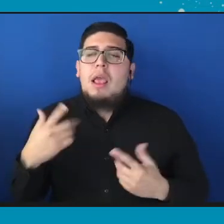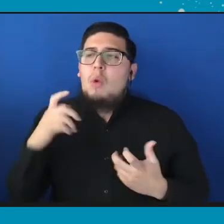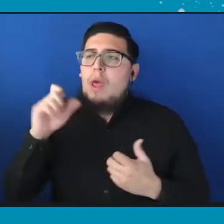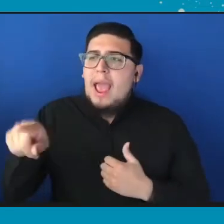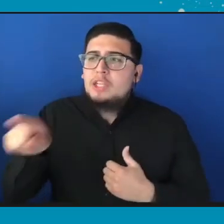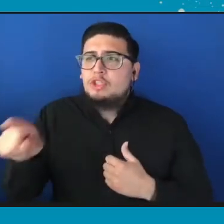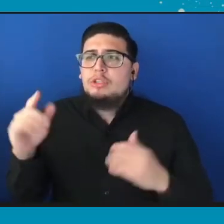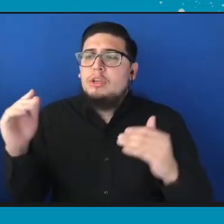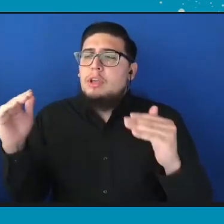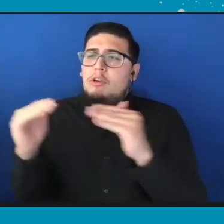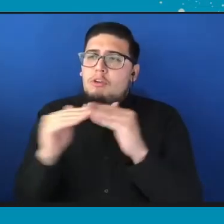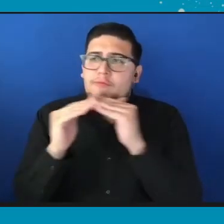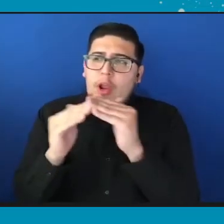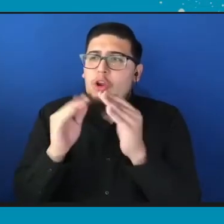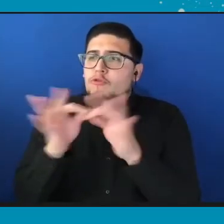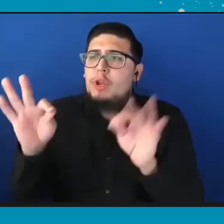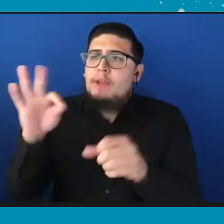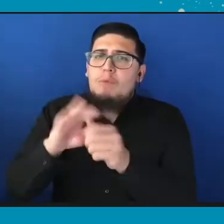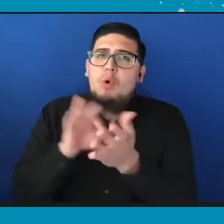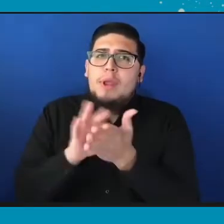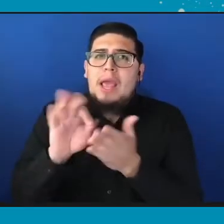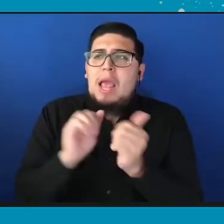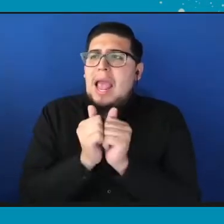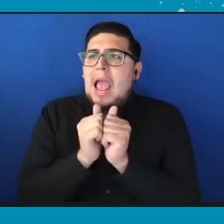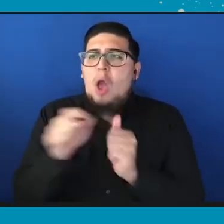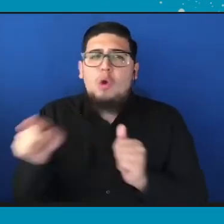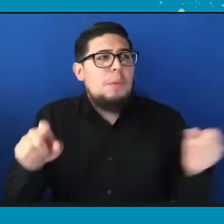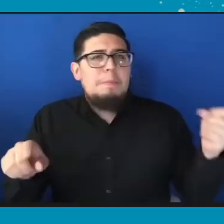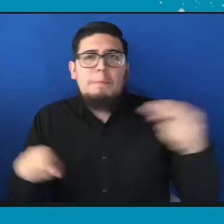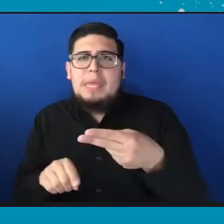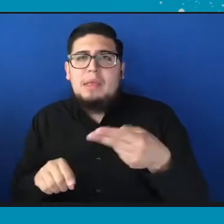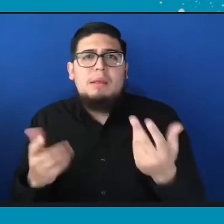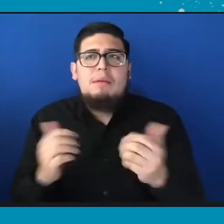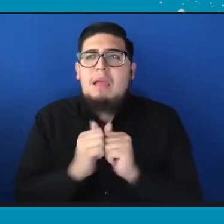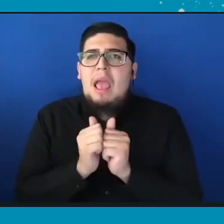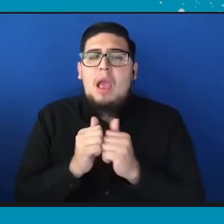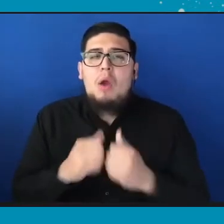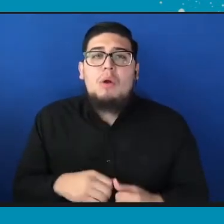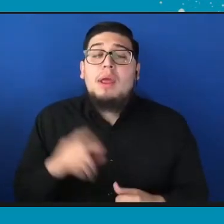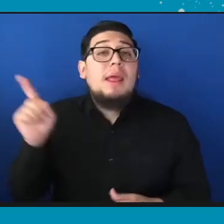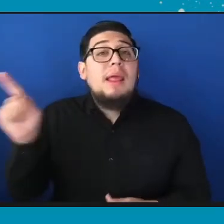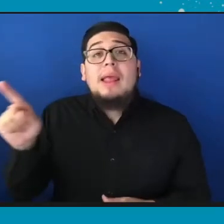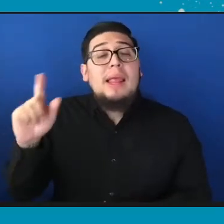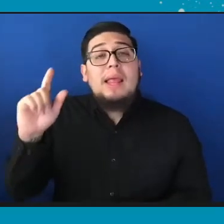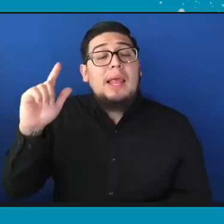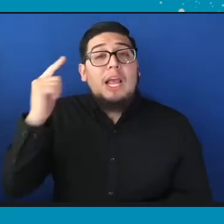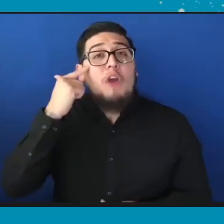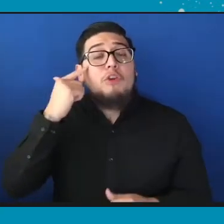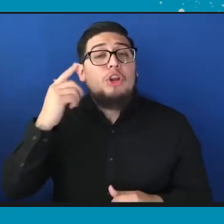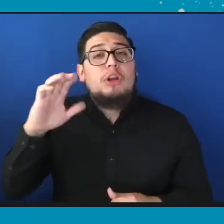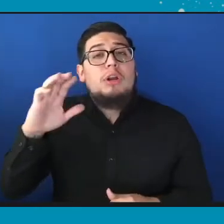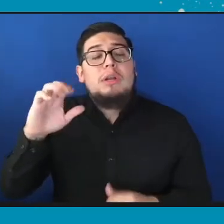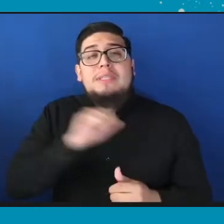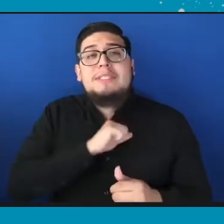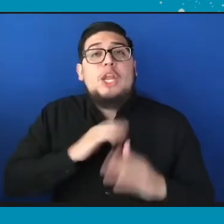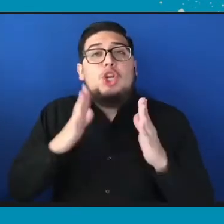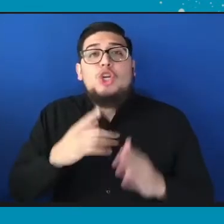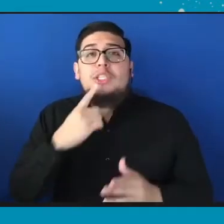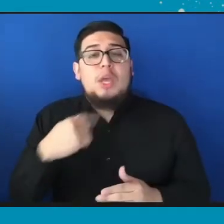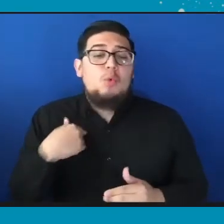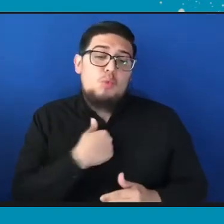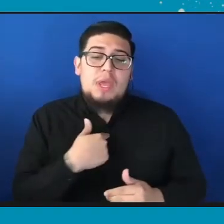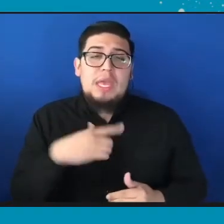beat 135,000 by 95,000? And then he said, we had a constitutional